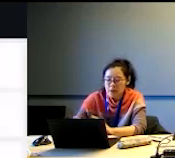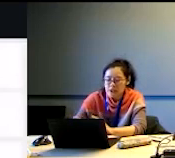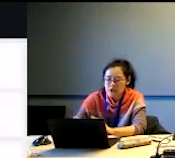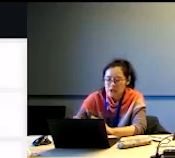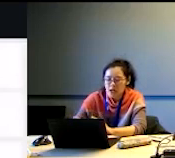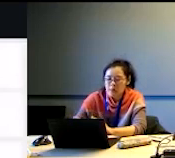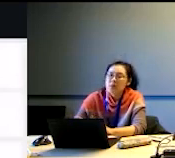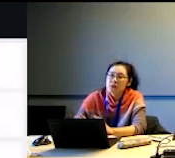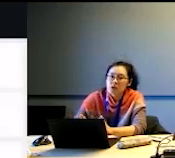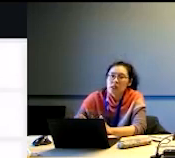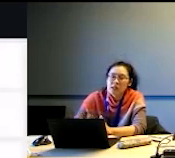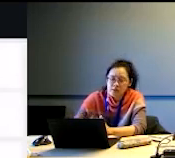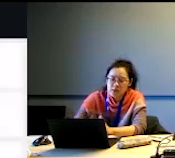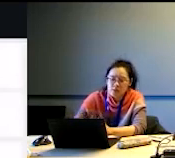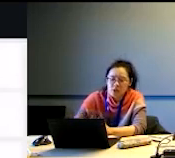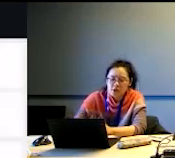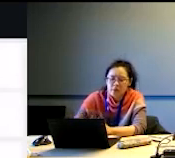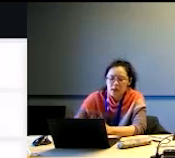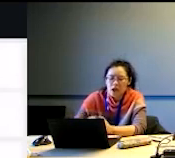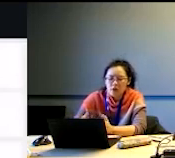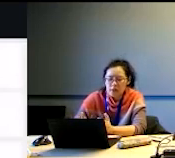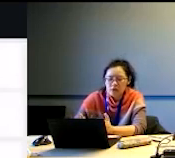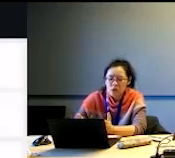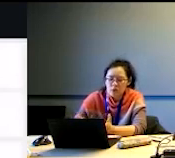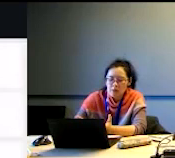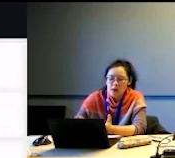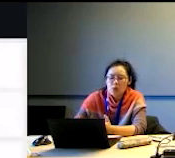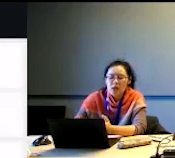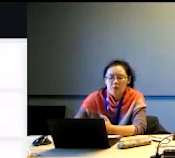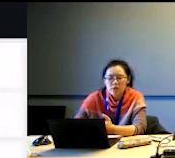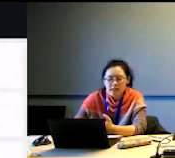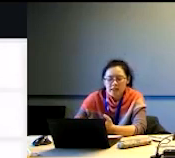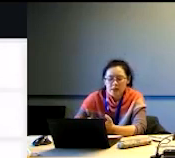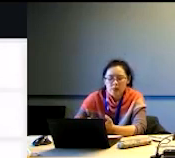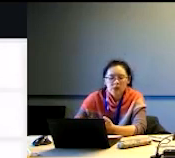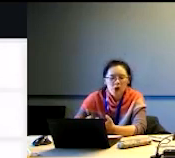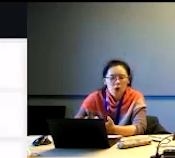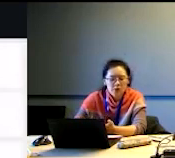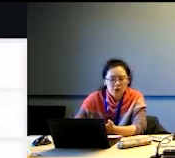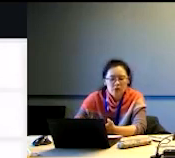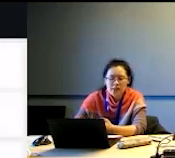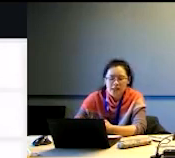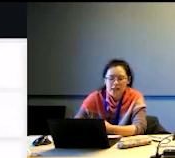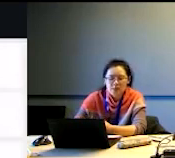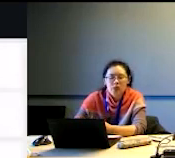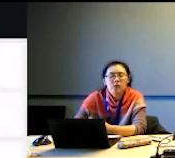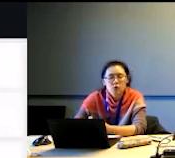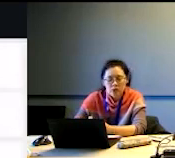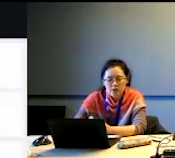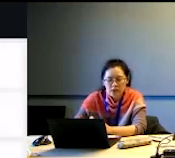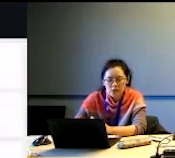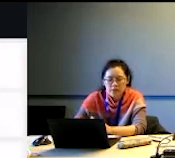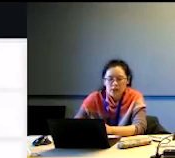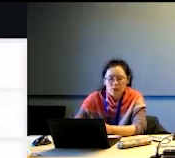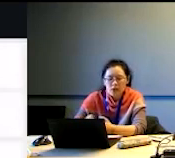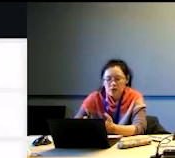respect our patients' time, especially in consideration of being new mom, we have provided them with the option to send us